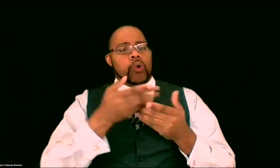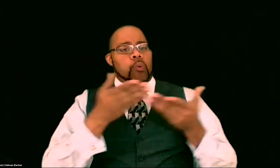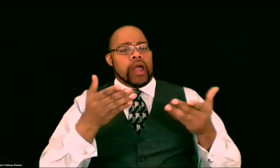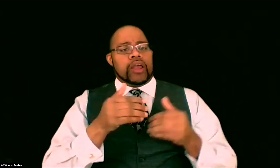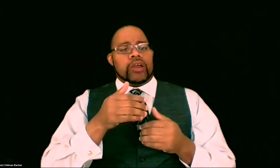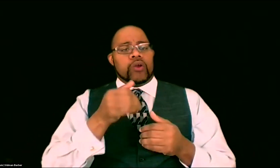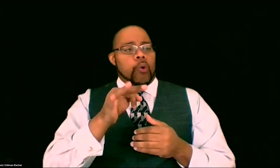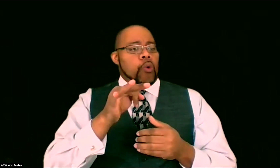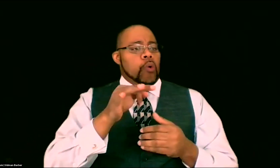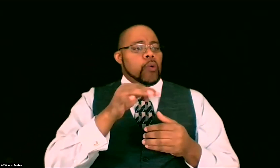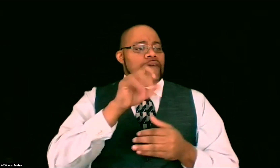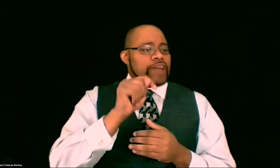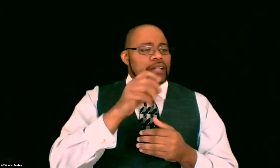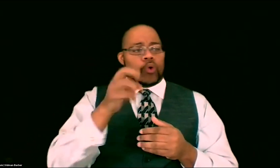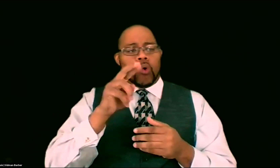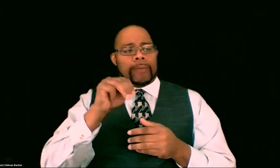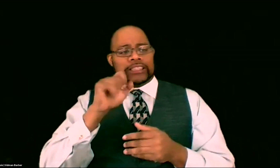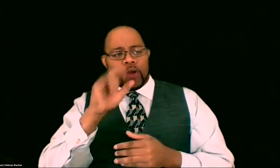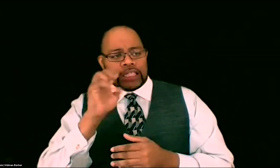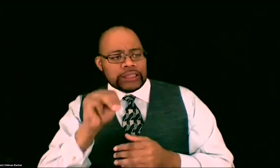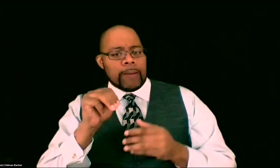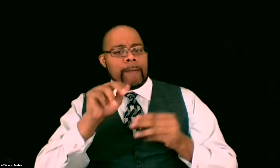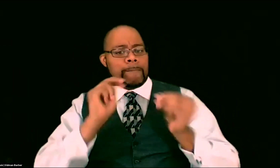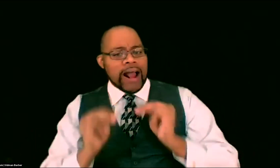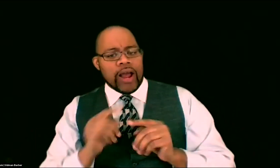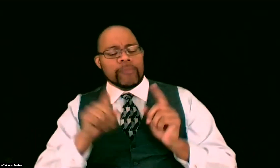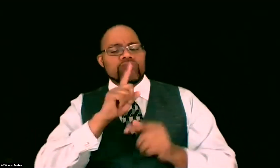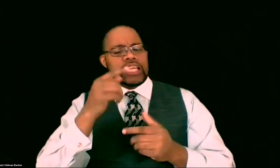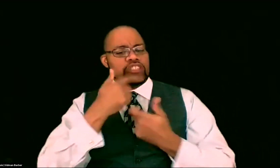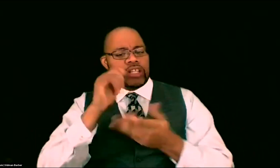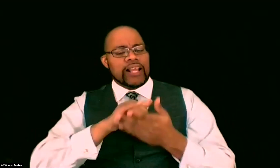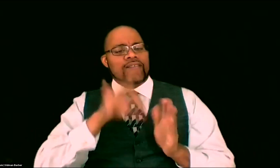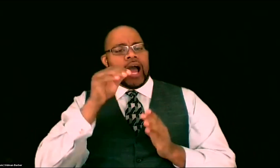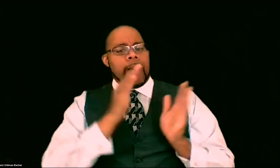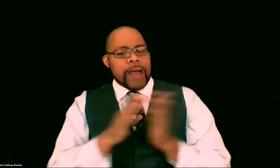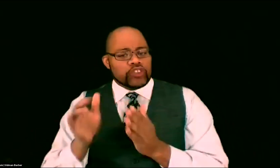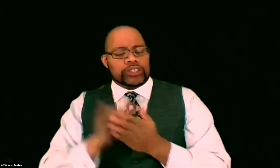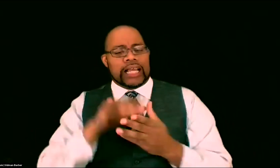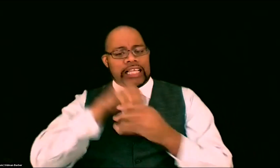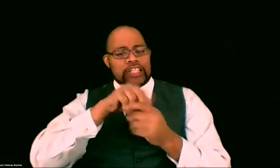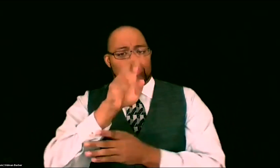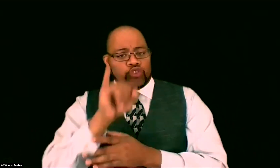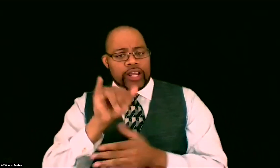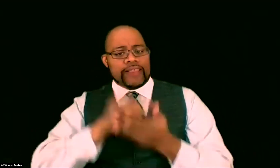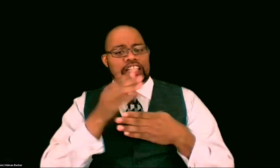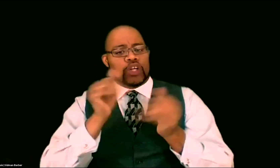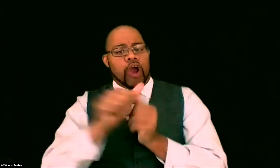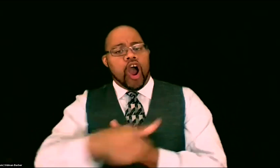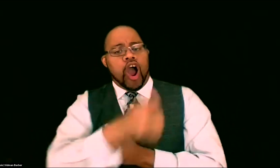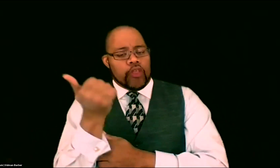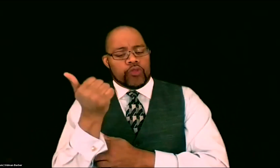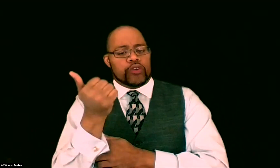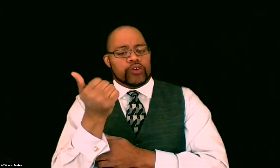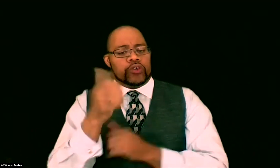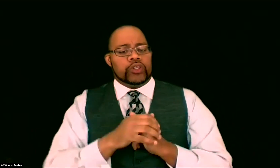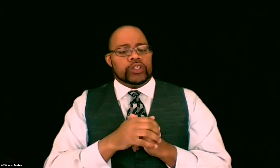or metabolism modifying microbe. It definitely isn't. I think it'd be really interesting to find patterns that are present in Terry that are also shared with other microbes. Because like I